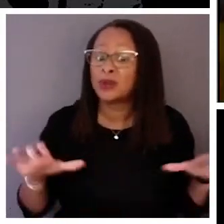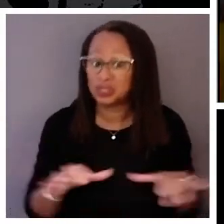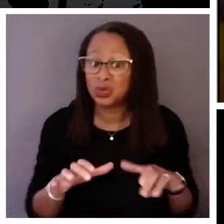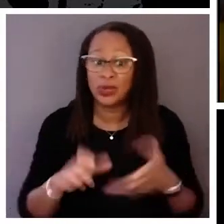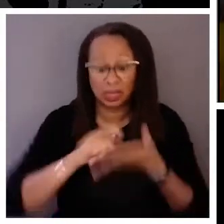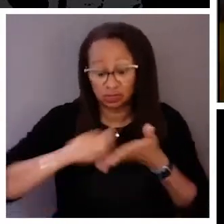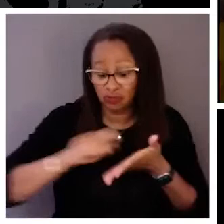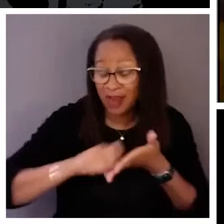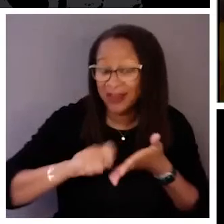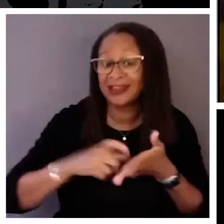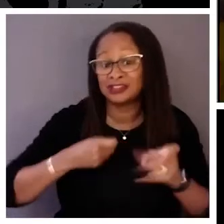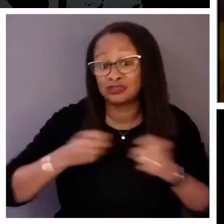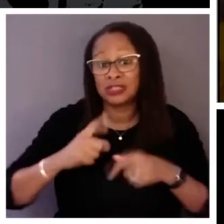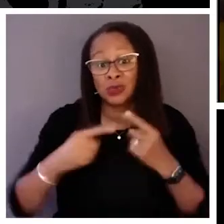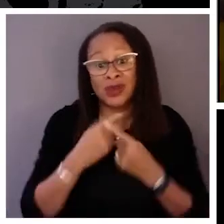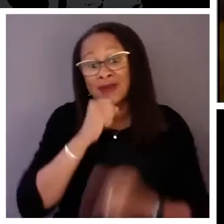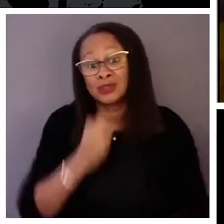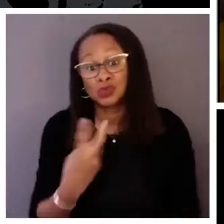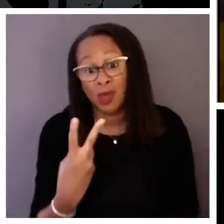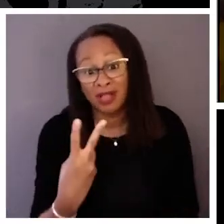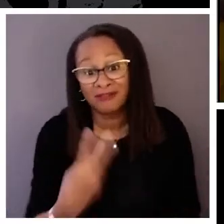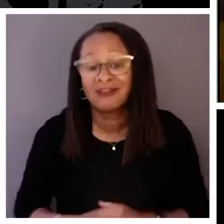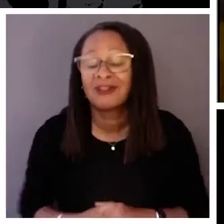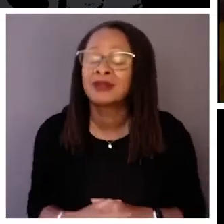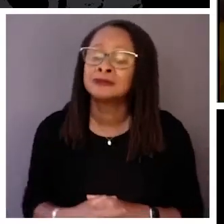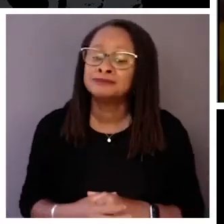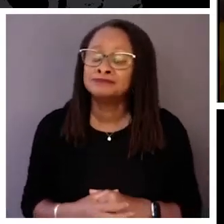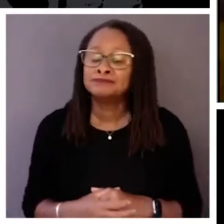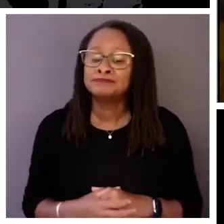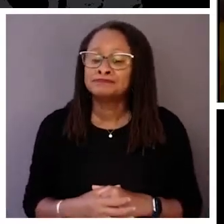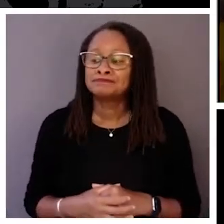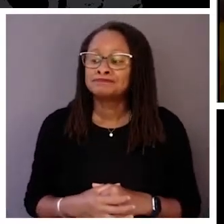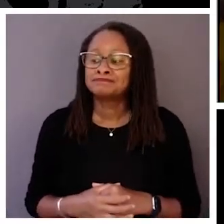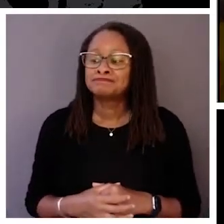things then and writing things. And and we,